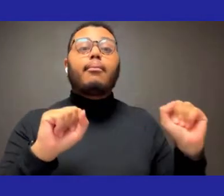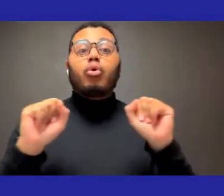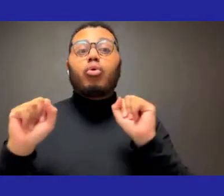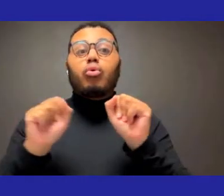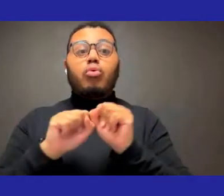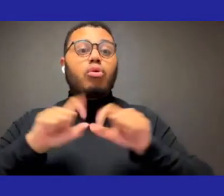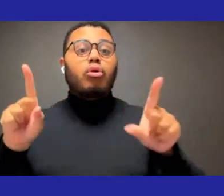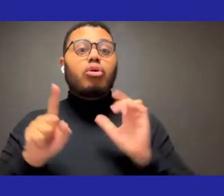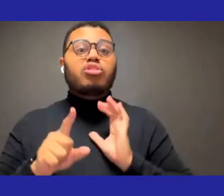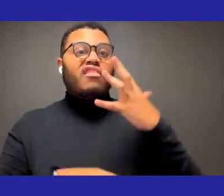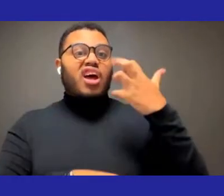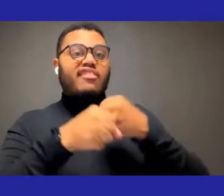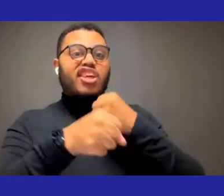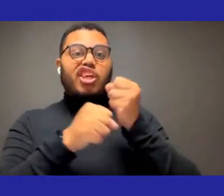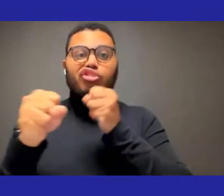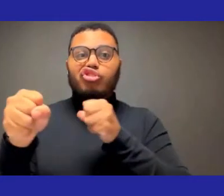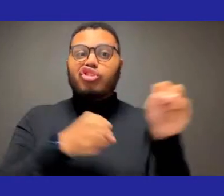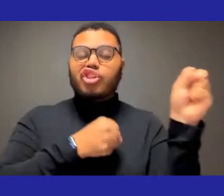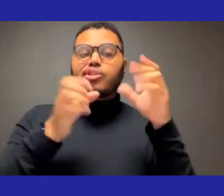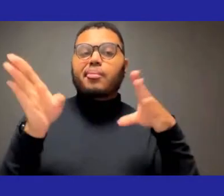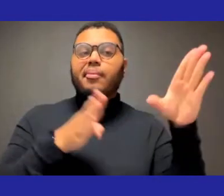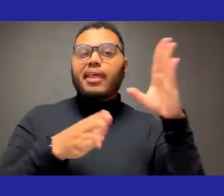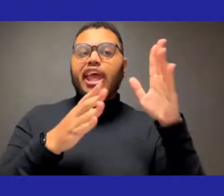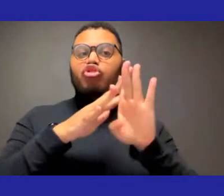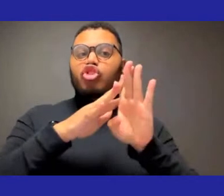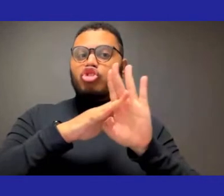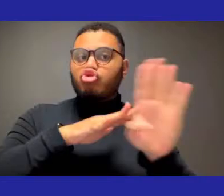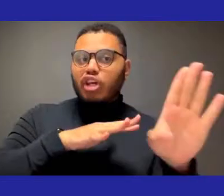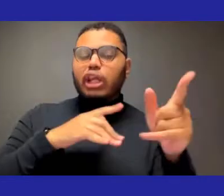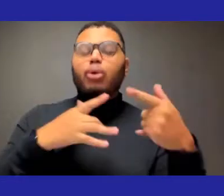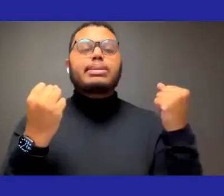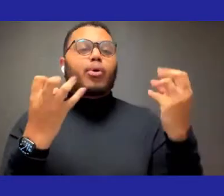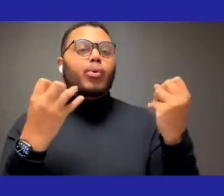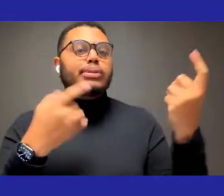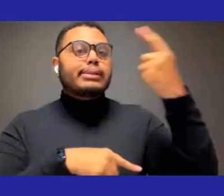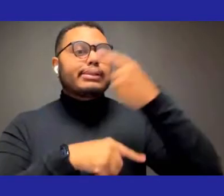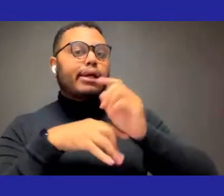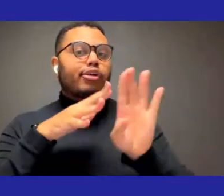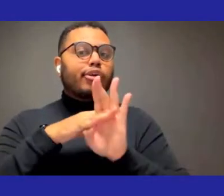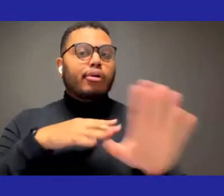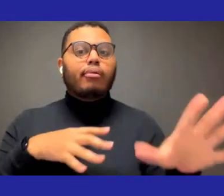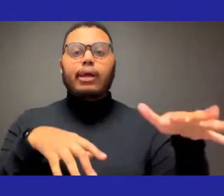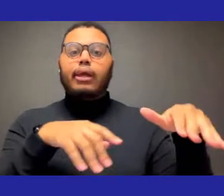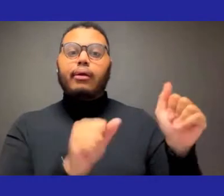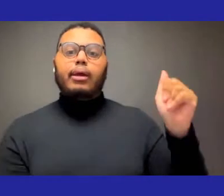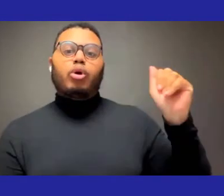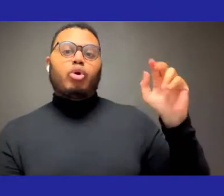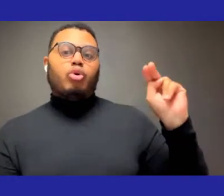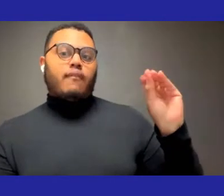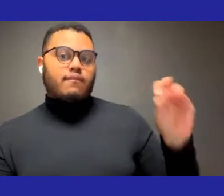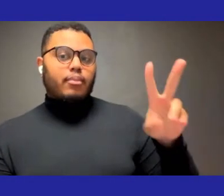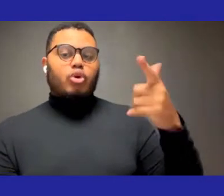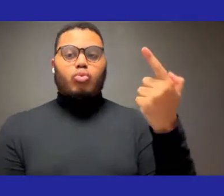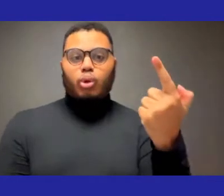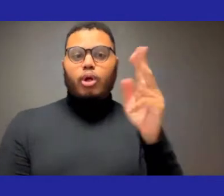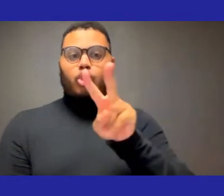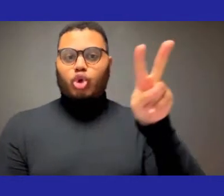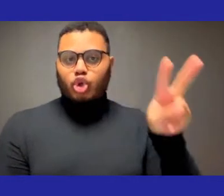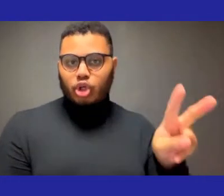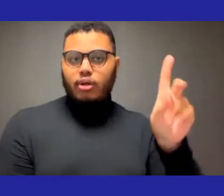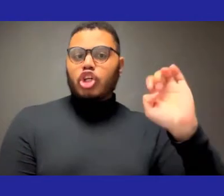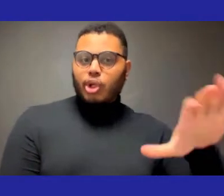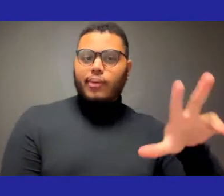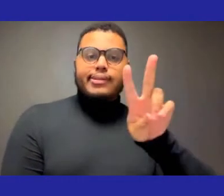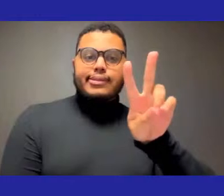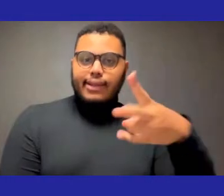5-year strategic planning retreat for nursing. It was a multi-day retreat held November 21, 22, and December 2nd and January 13th.